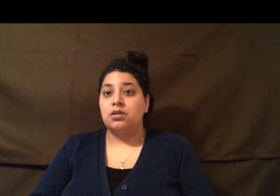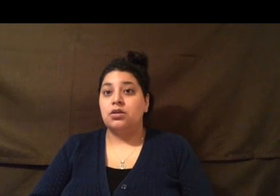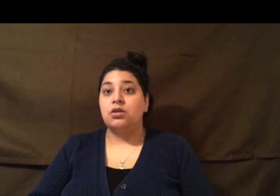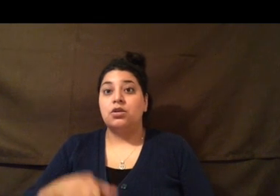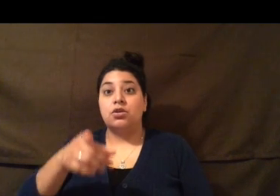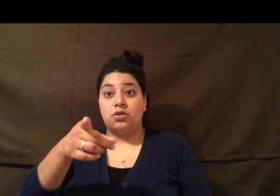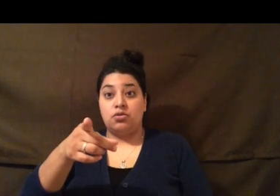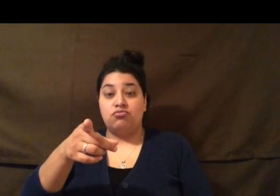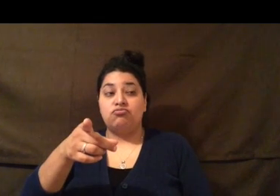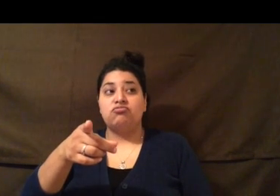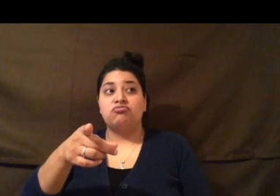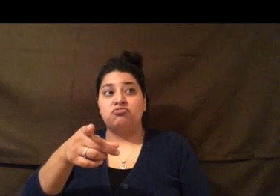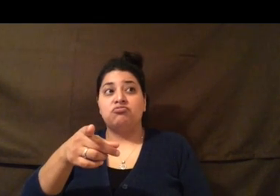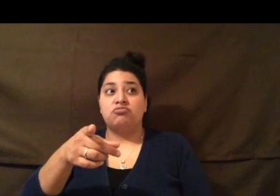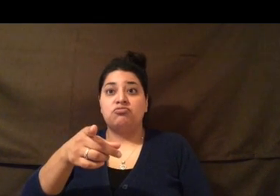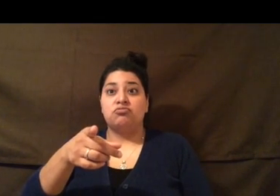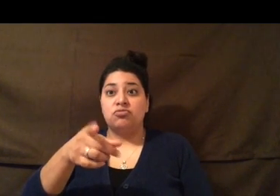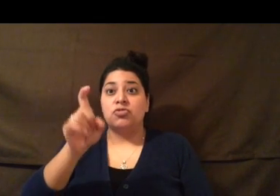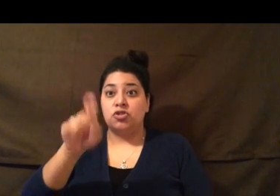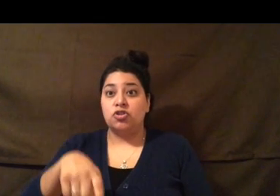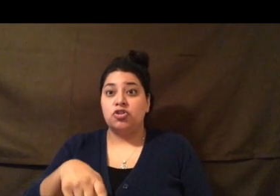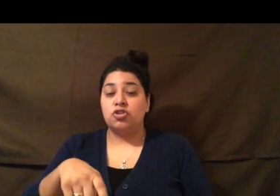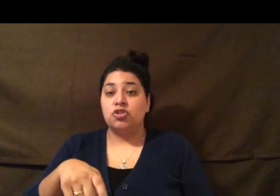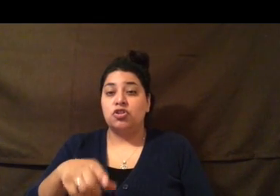things you